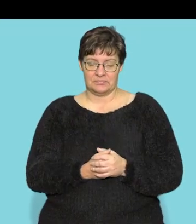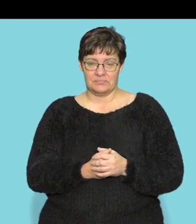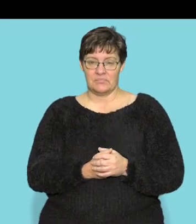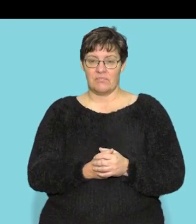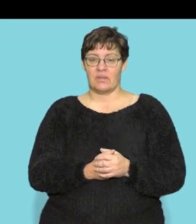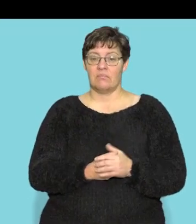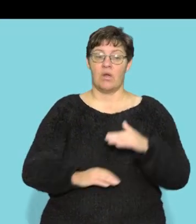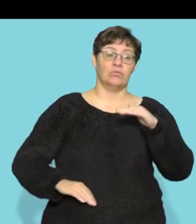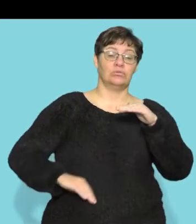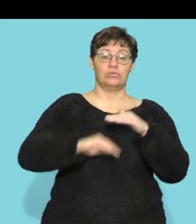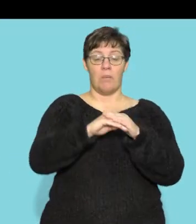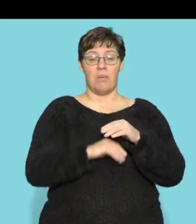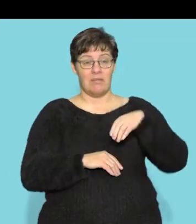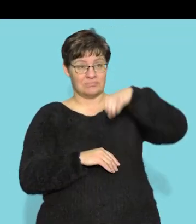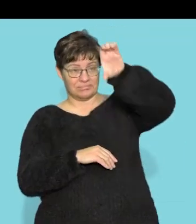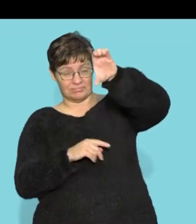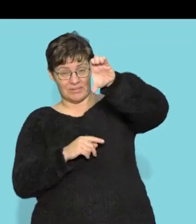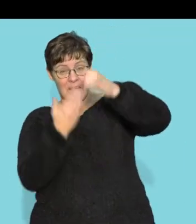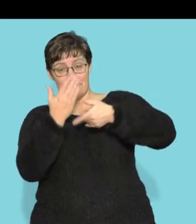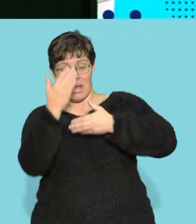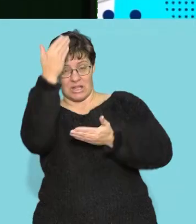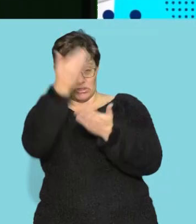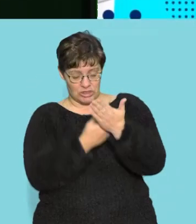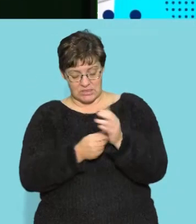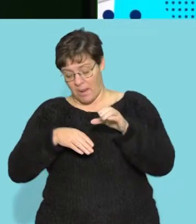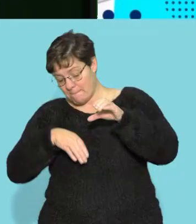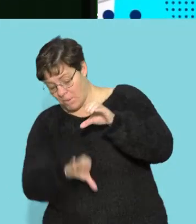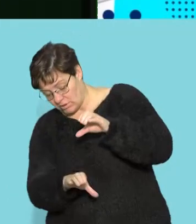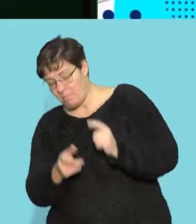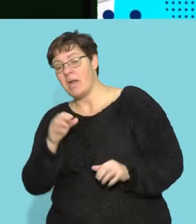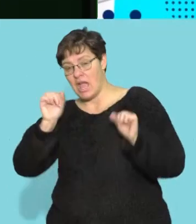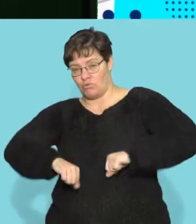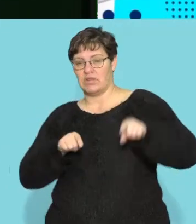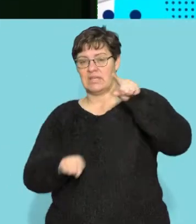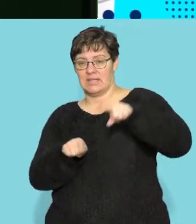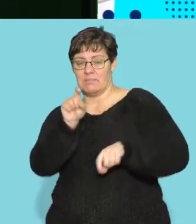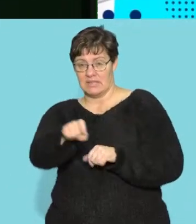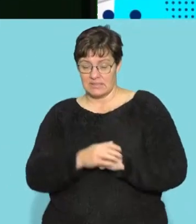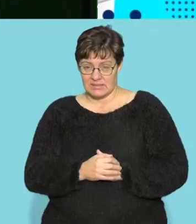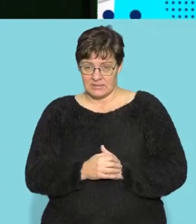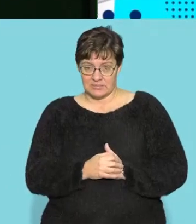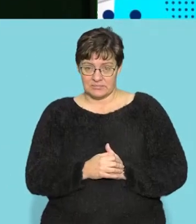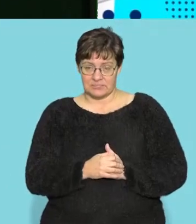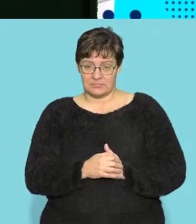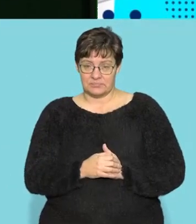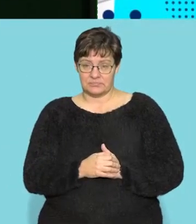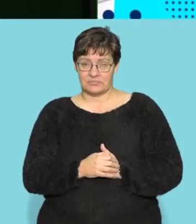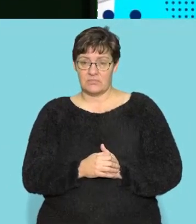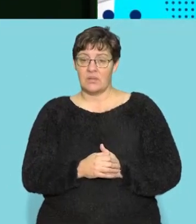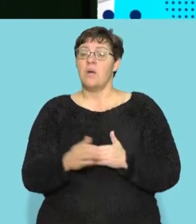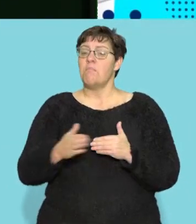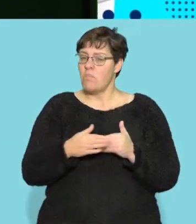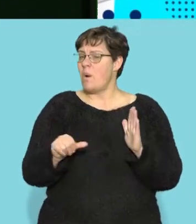the top half of your balance sheet must agree with the bottom half of your balance sheet. Now, another important consideration